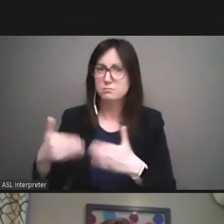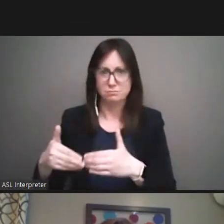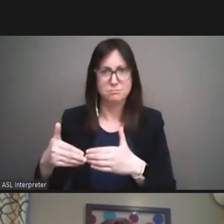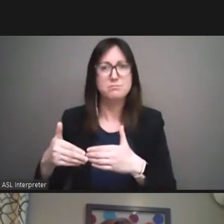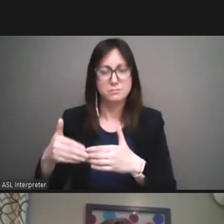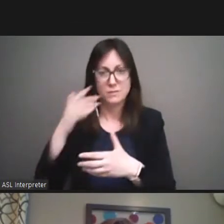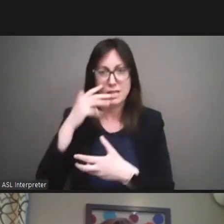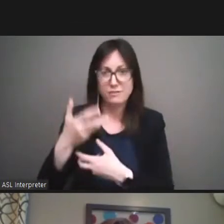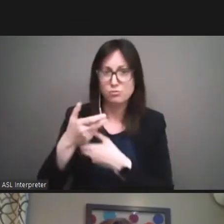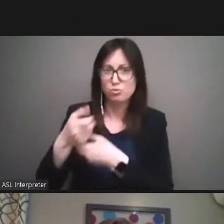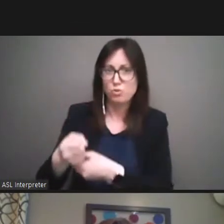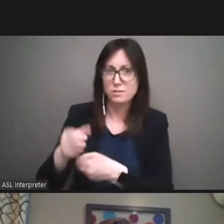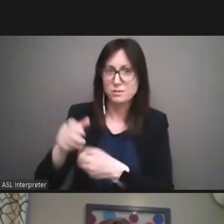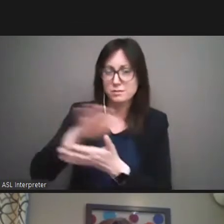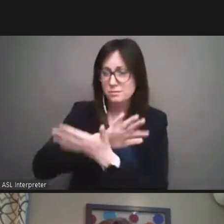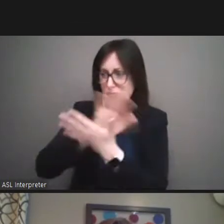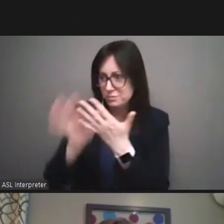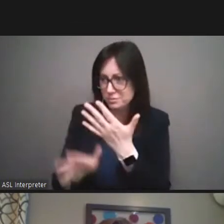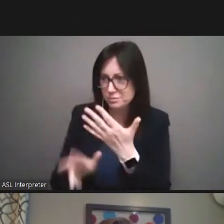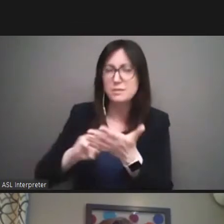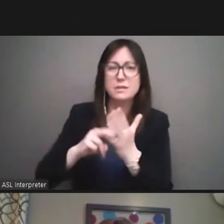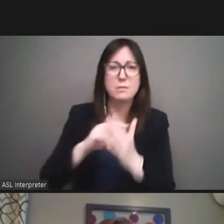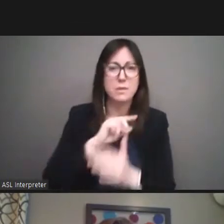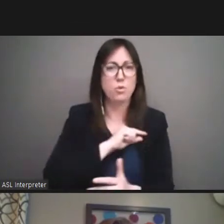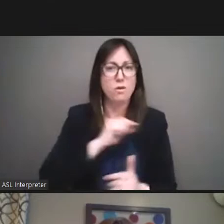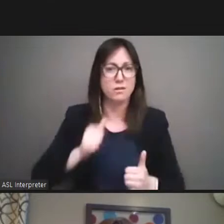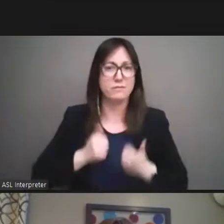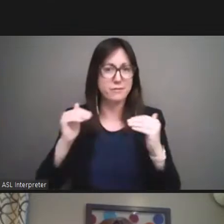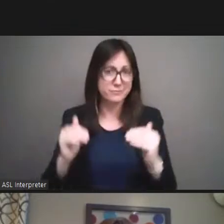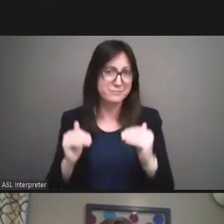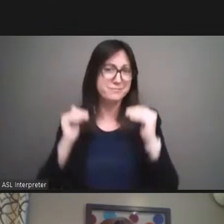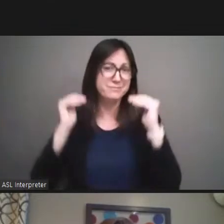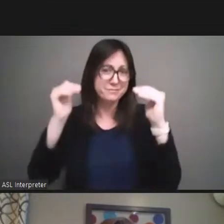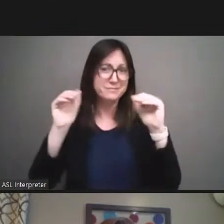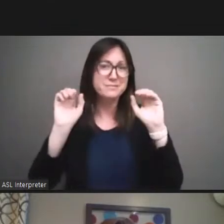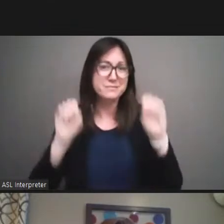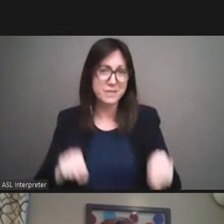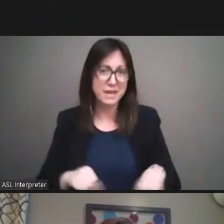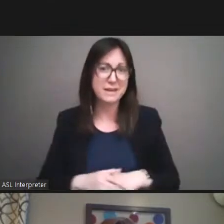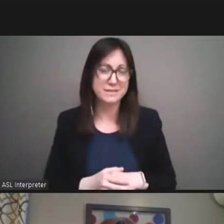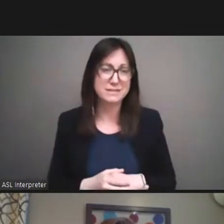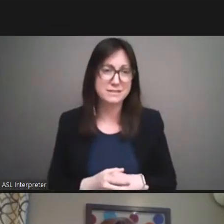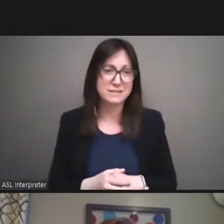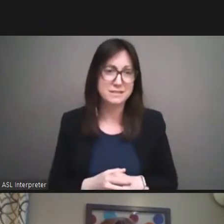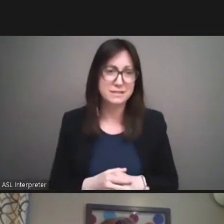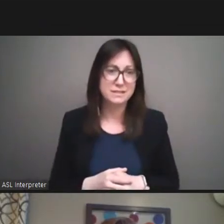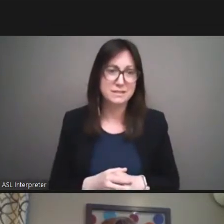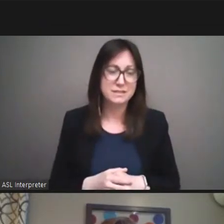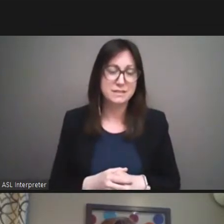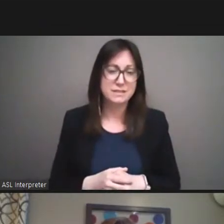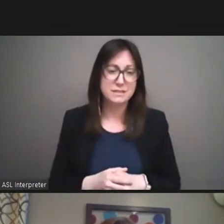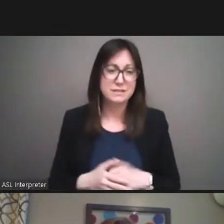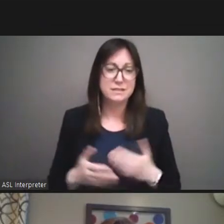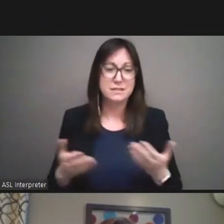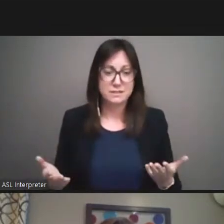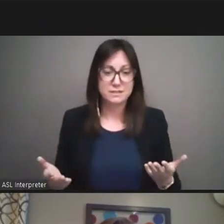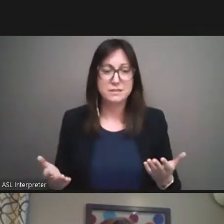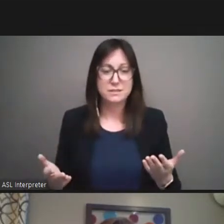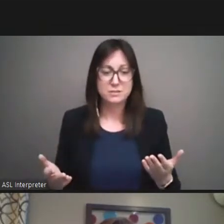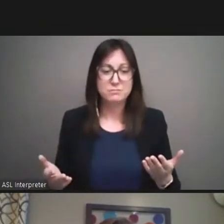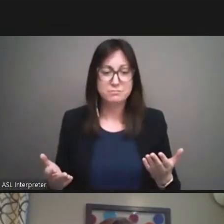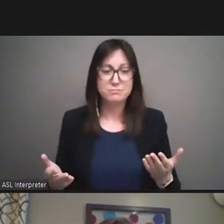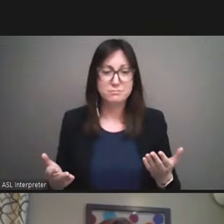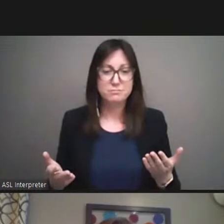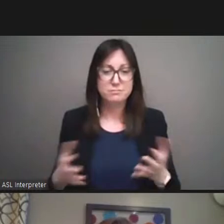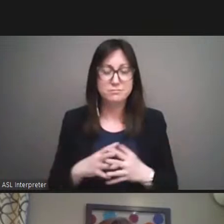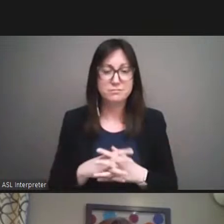leading to a stronger well-being. And what we spoke about at the start,